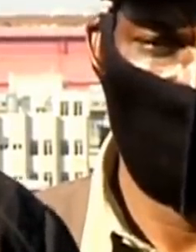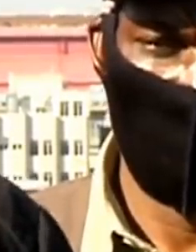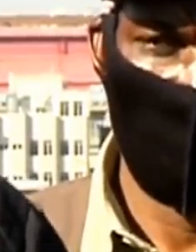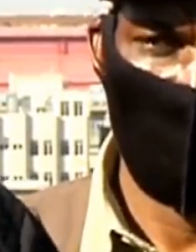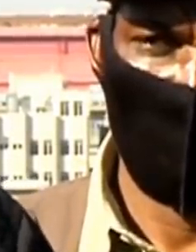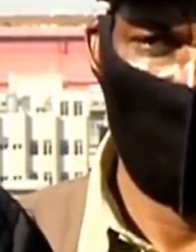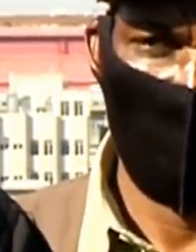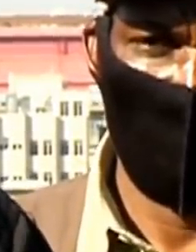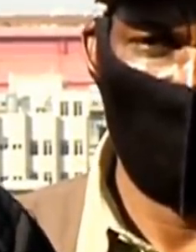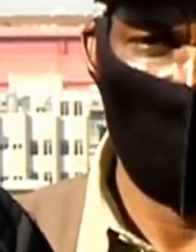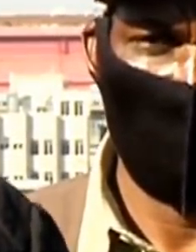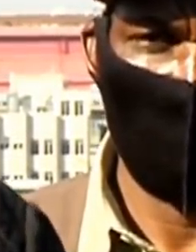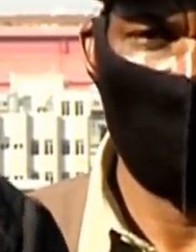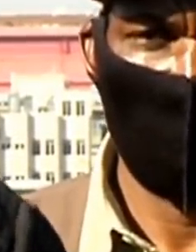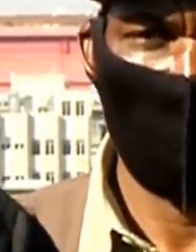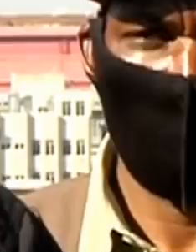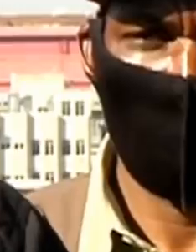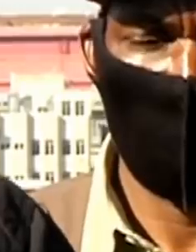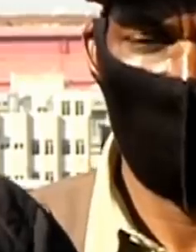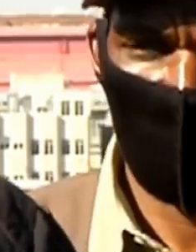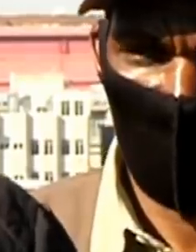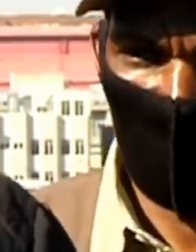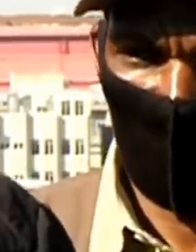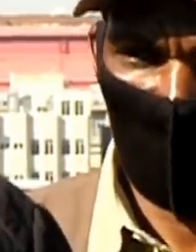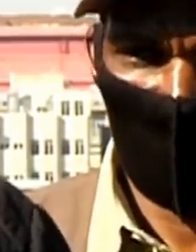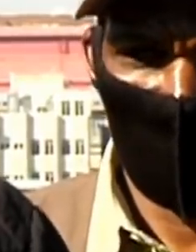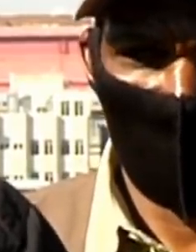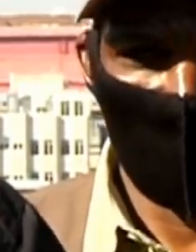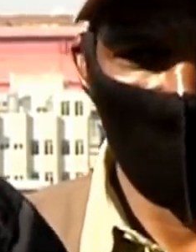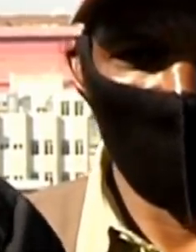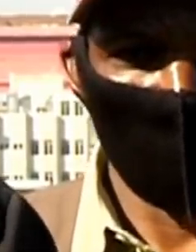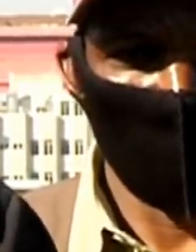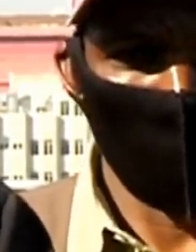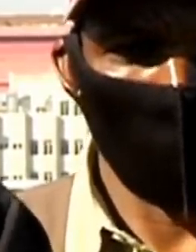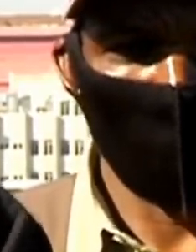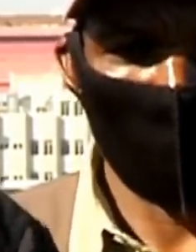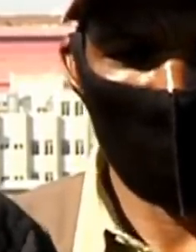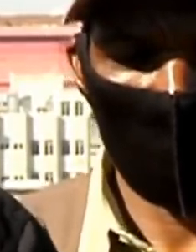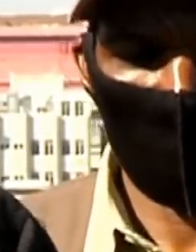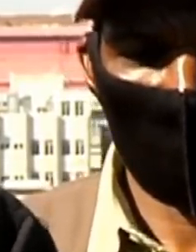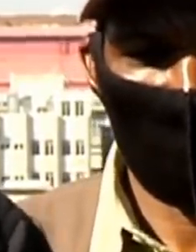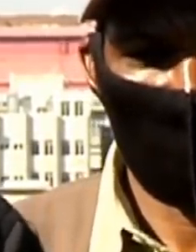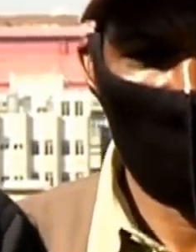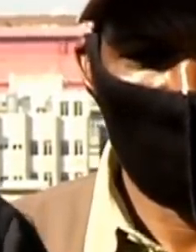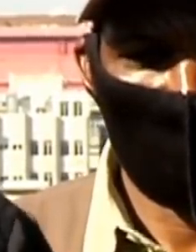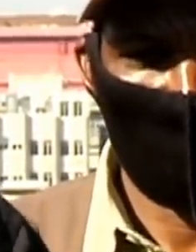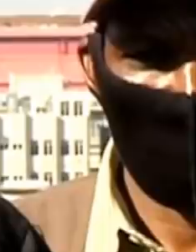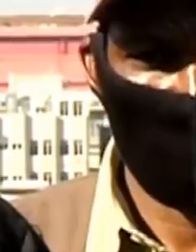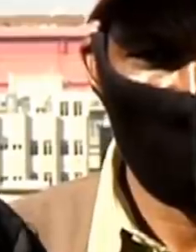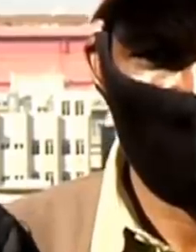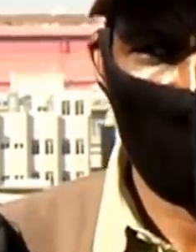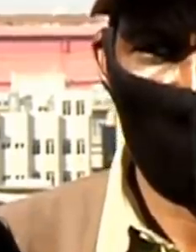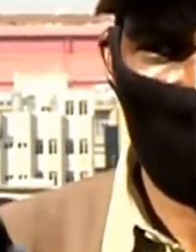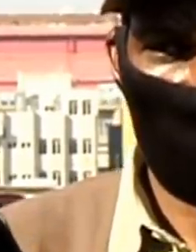torrid journey. It means the cause is really is serious. We are showing how difficult the situation is